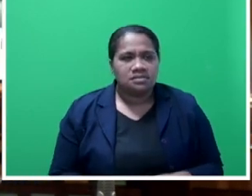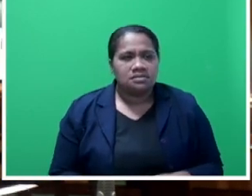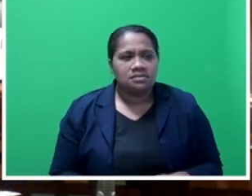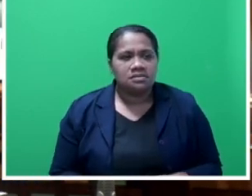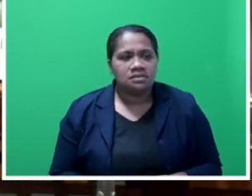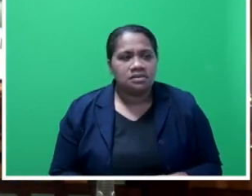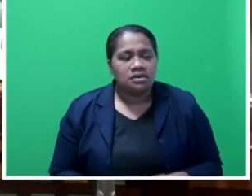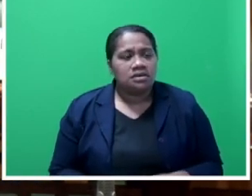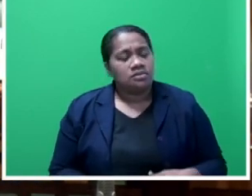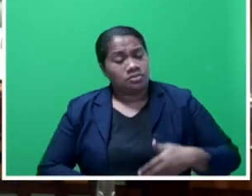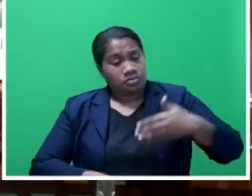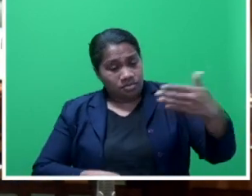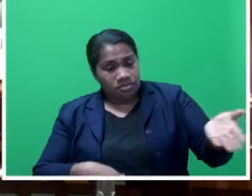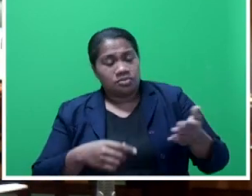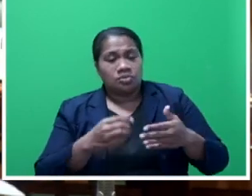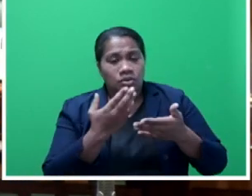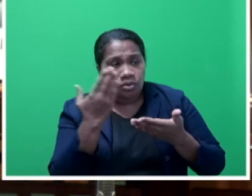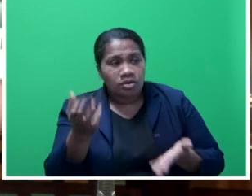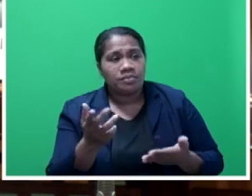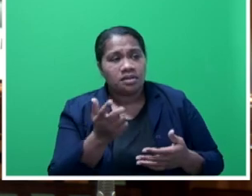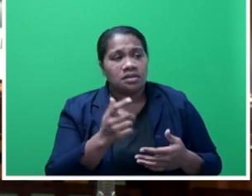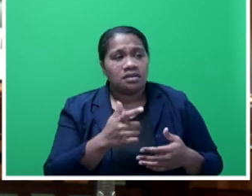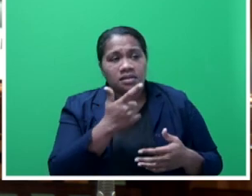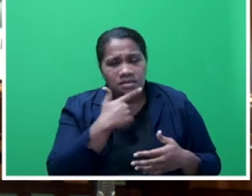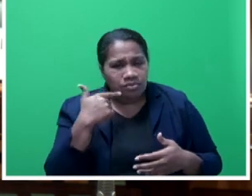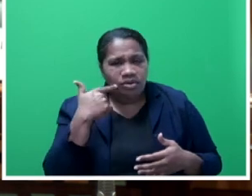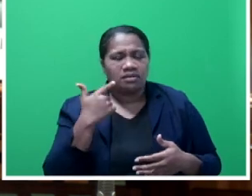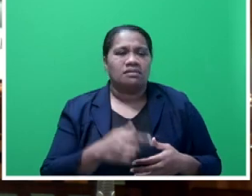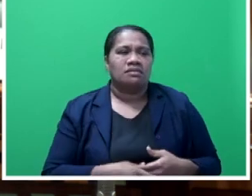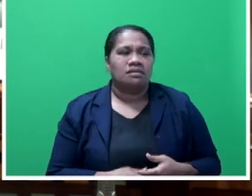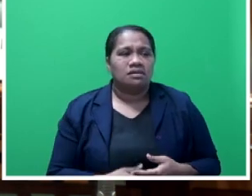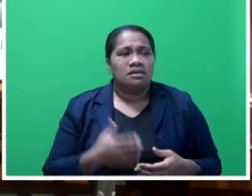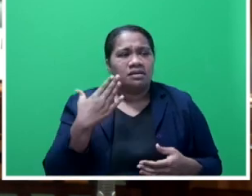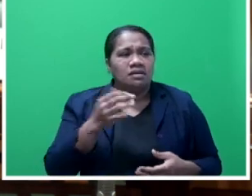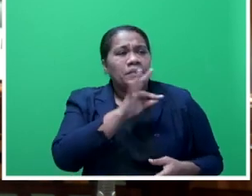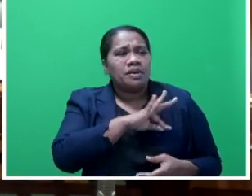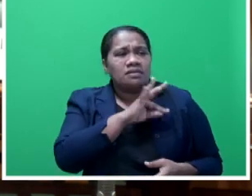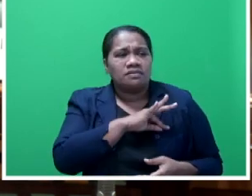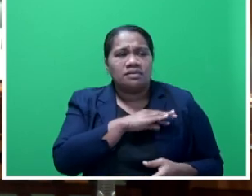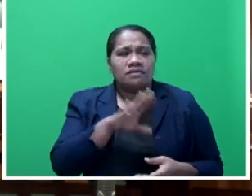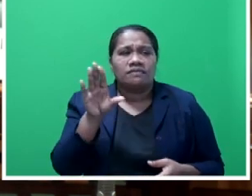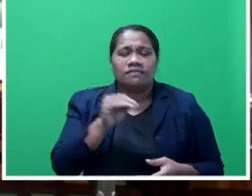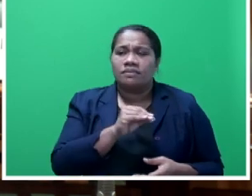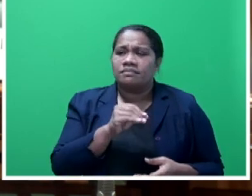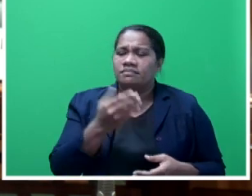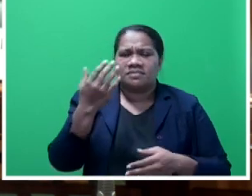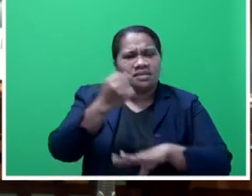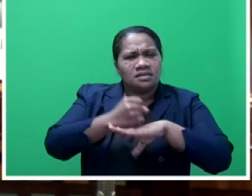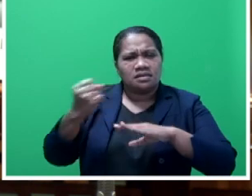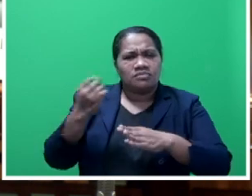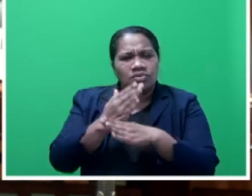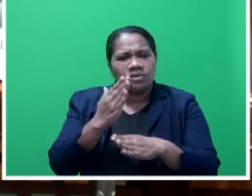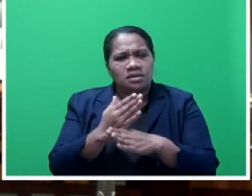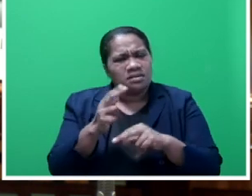Honourable Tambuya. She has family companies that get benefit from outsourcing of government work. Construction